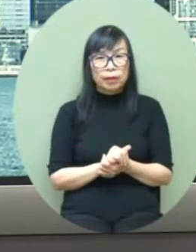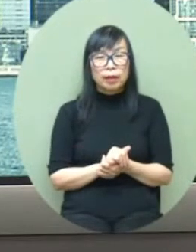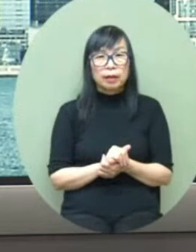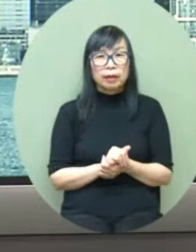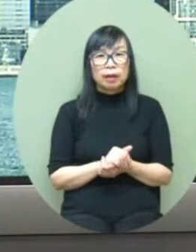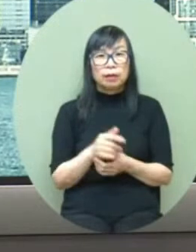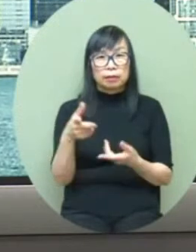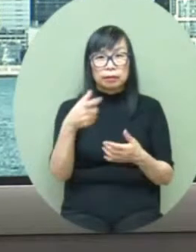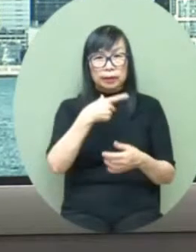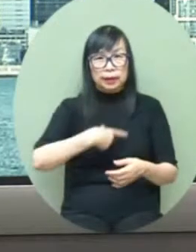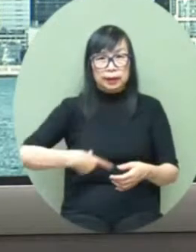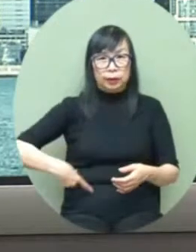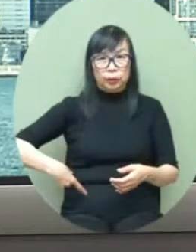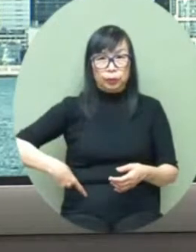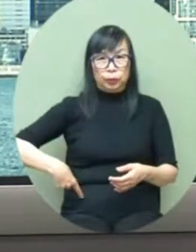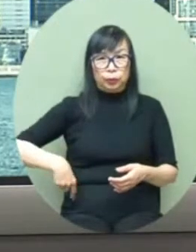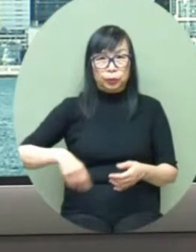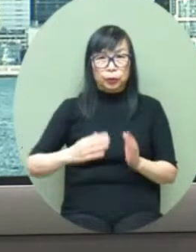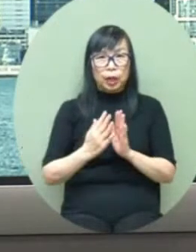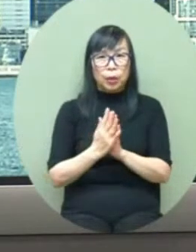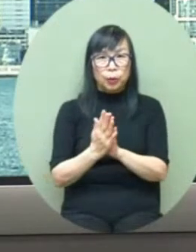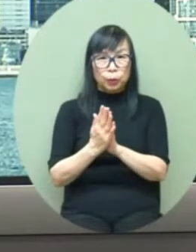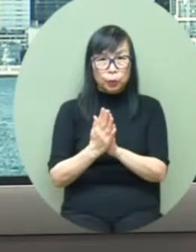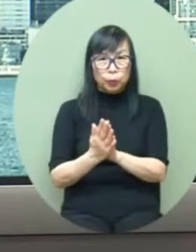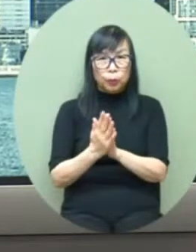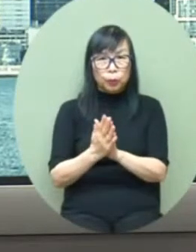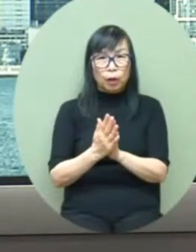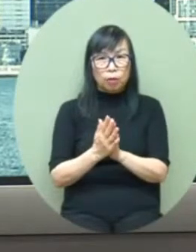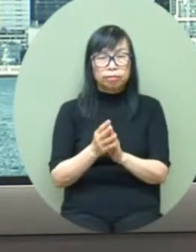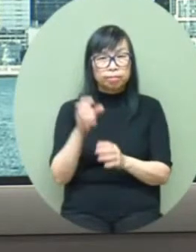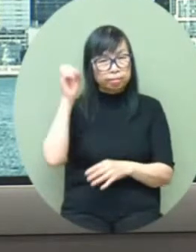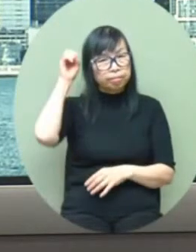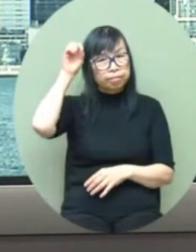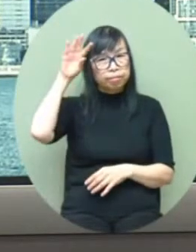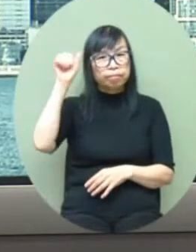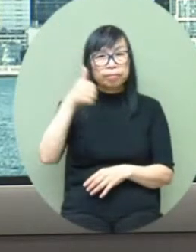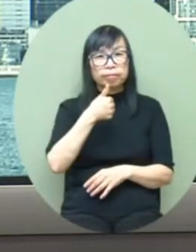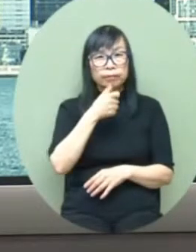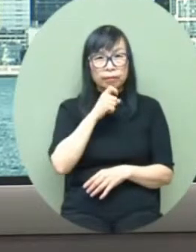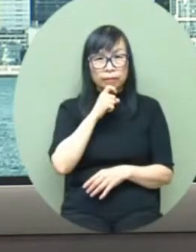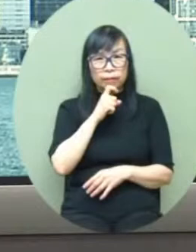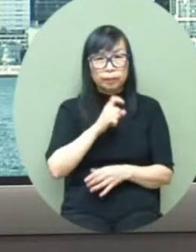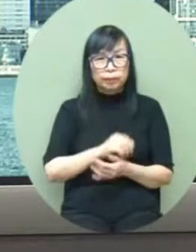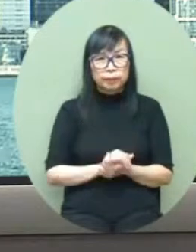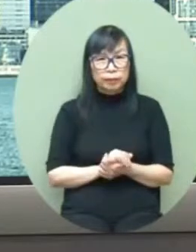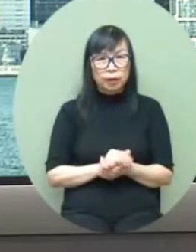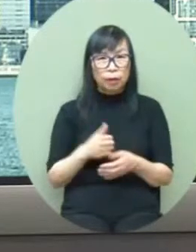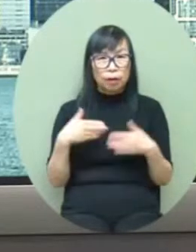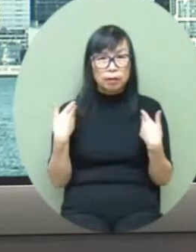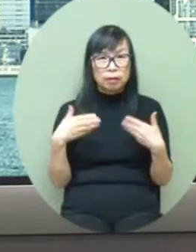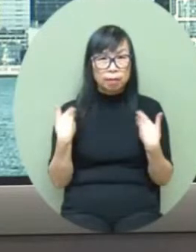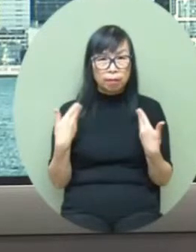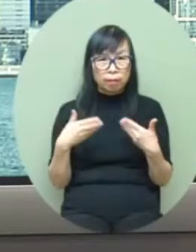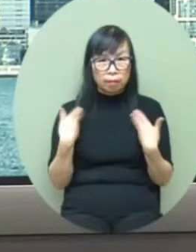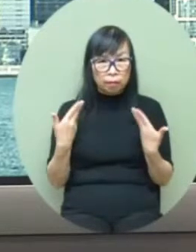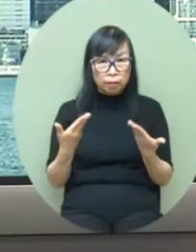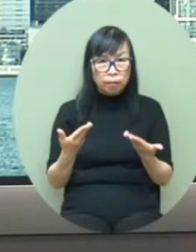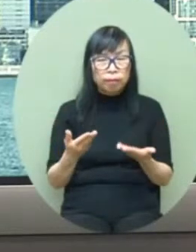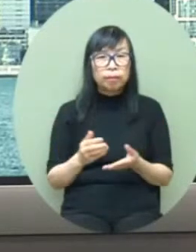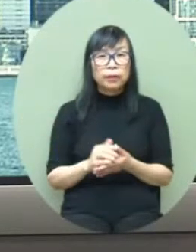chapter for exchange and interaction, and I've been enlightened in the session.